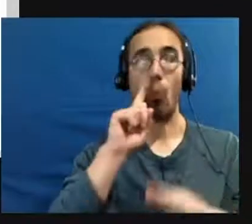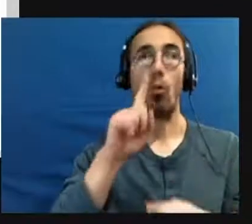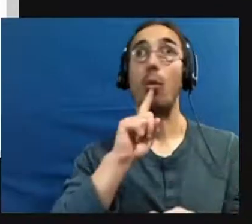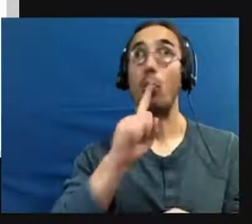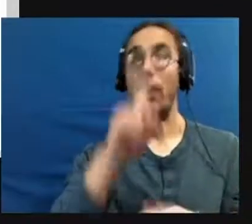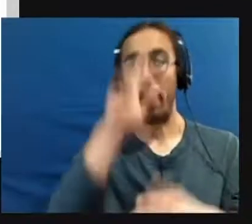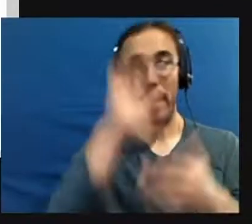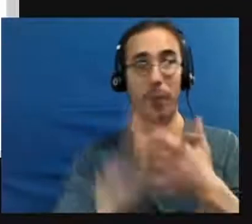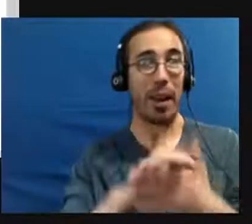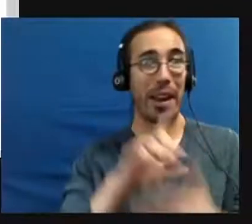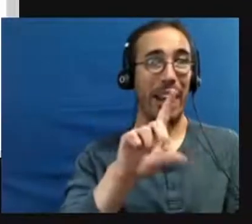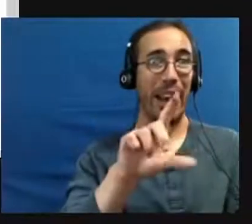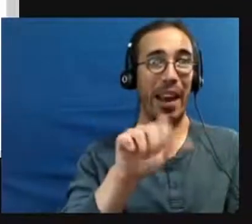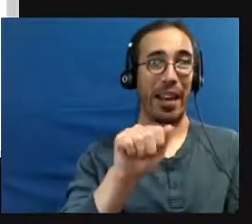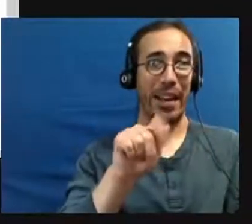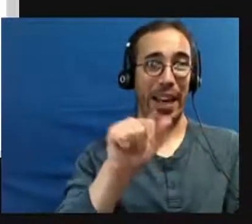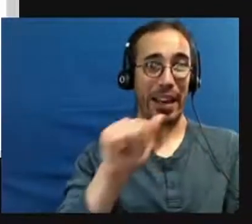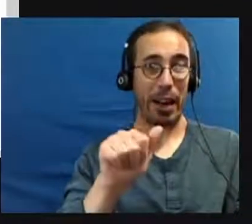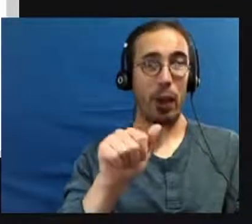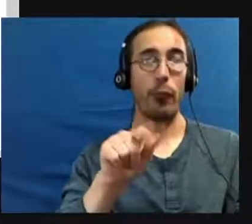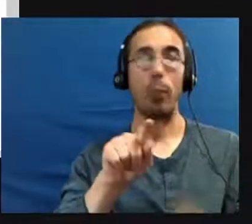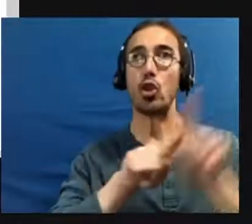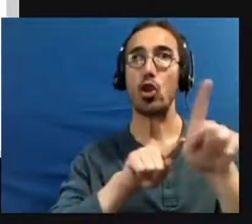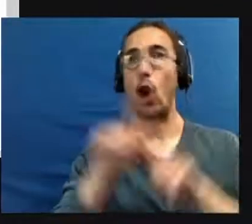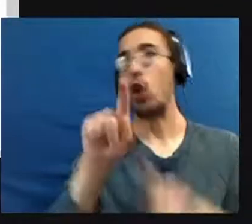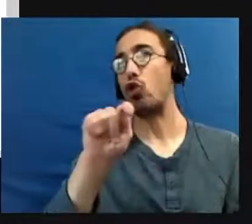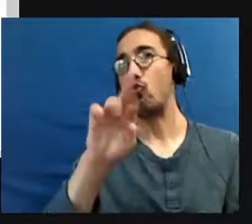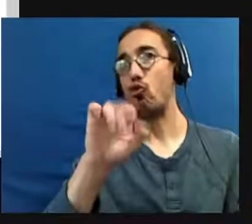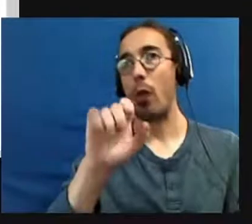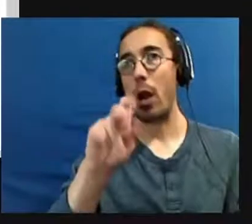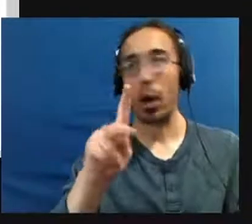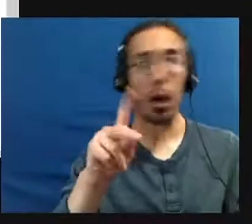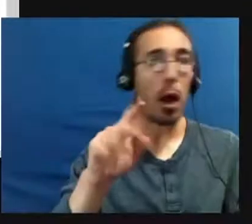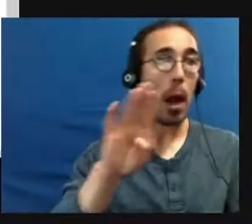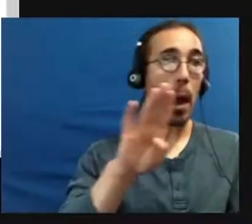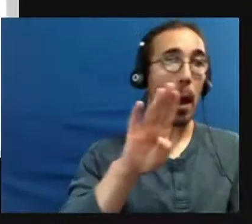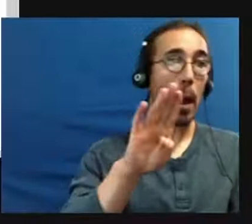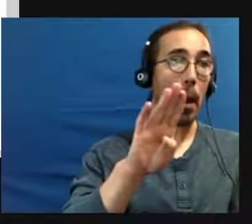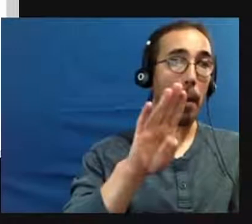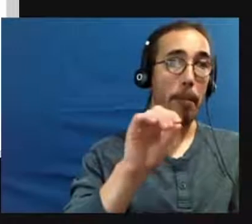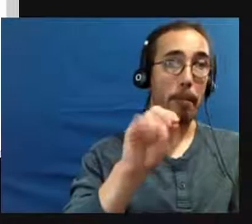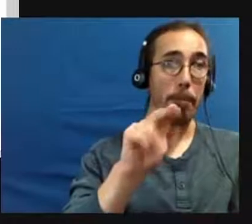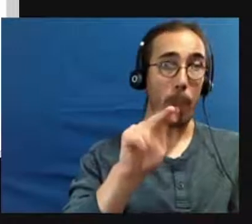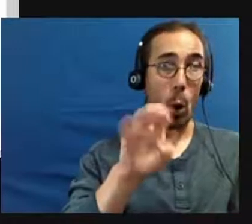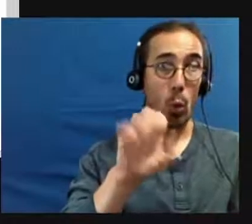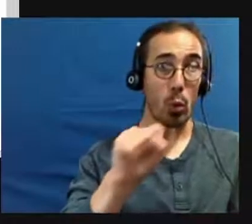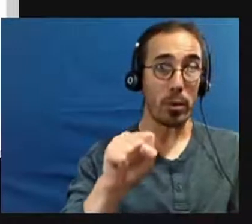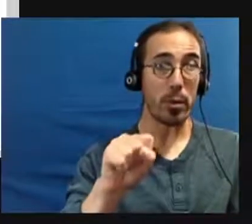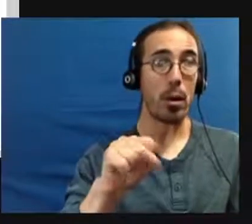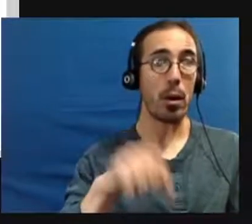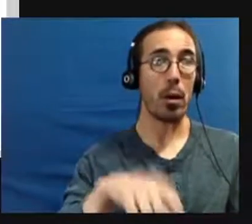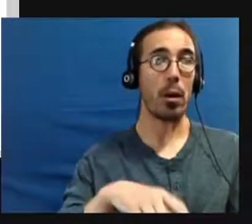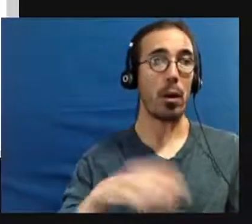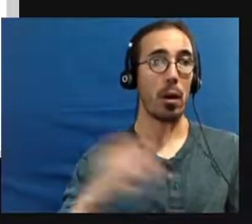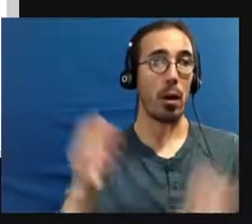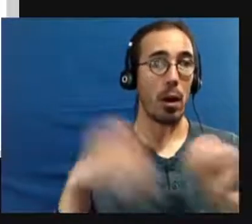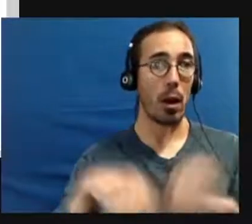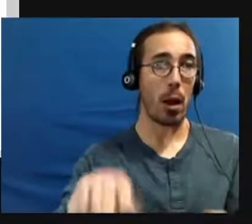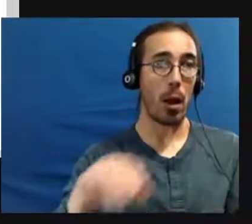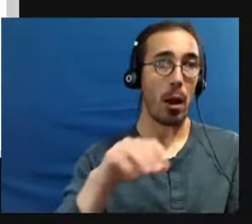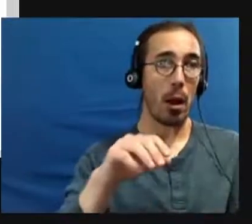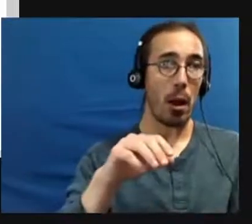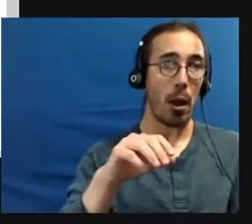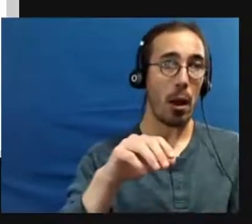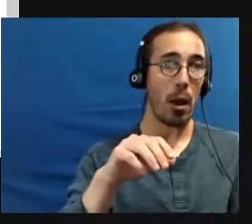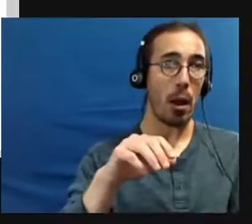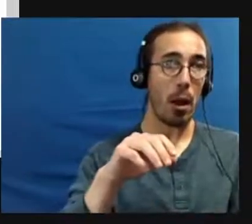Star Trek. Dr. Bones from Bones. Bob and Tina, and maybe the whole family from Bob's Burgers. Beth Harmon